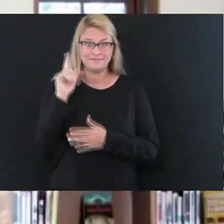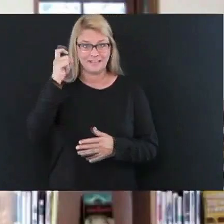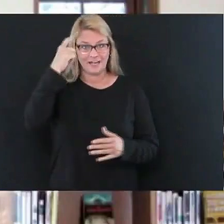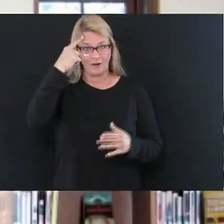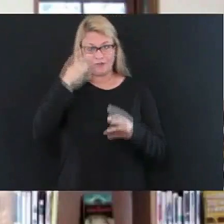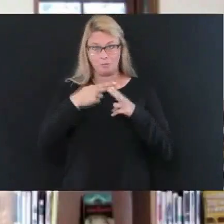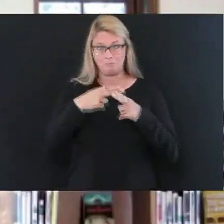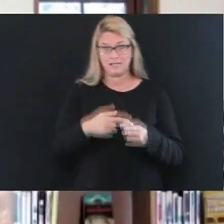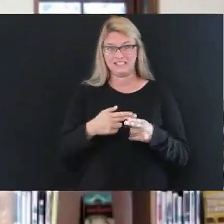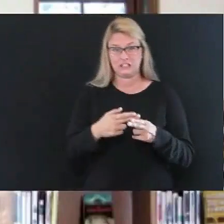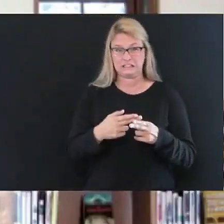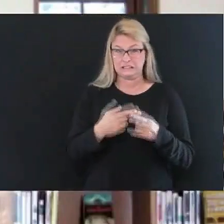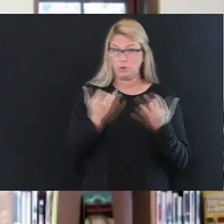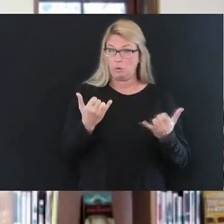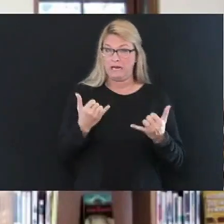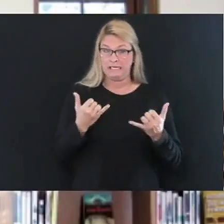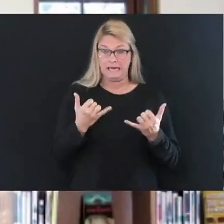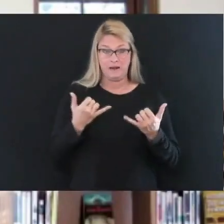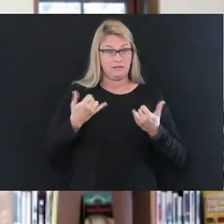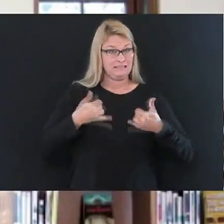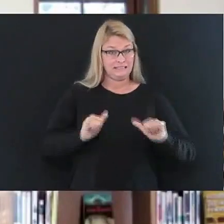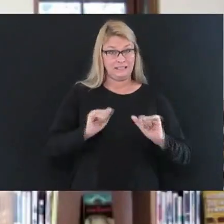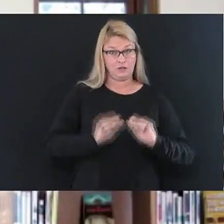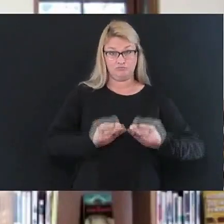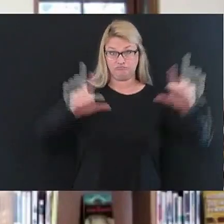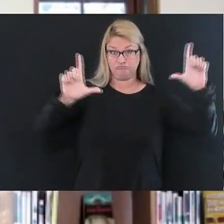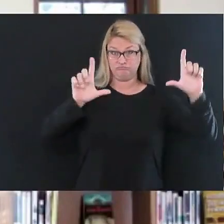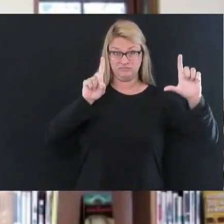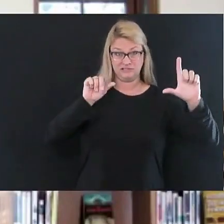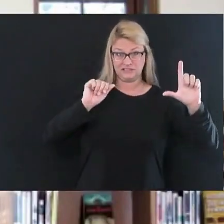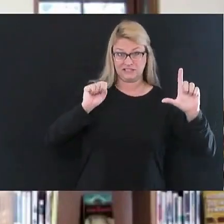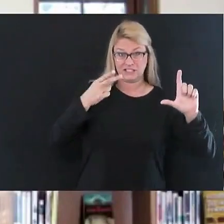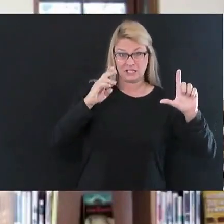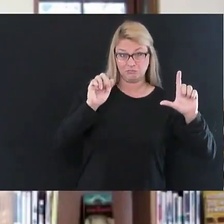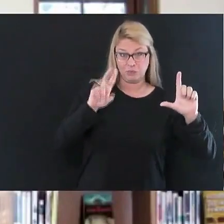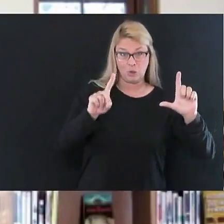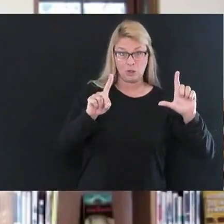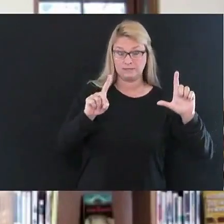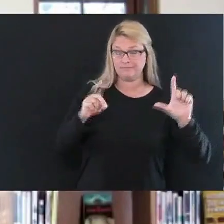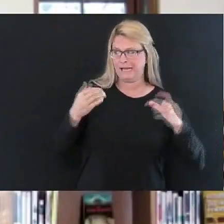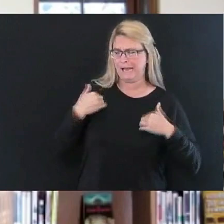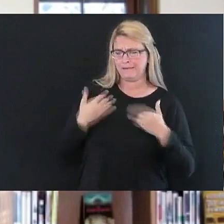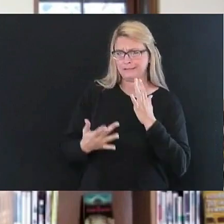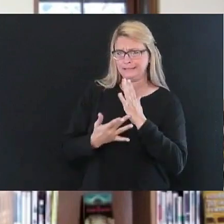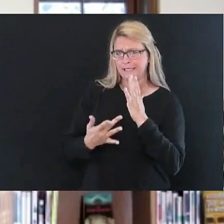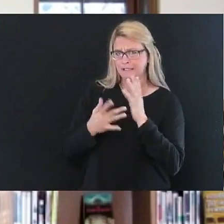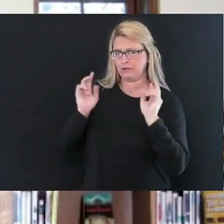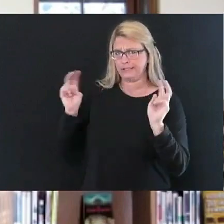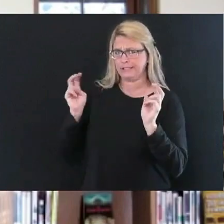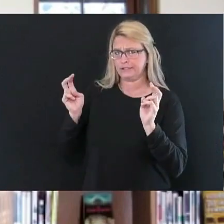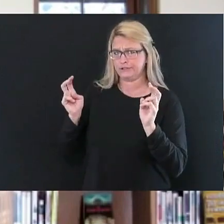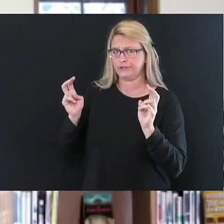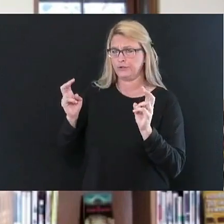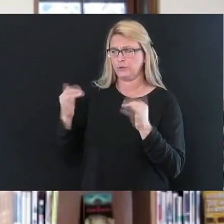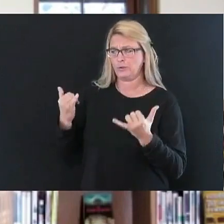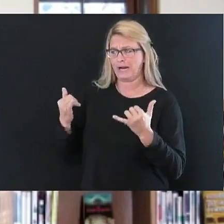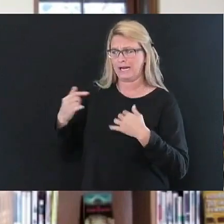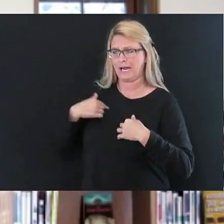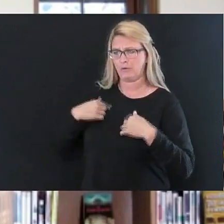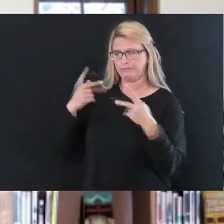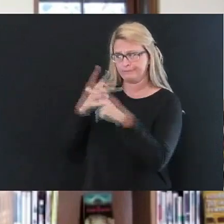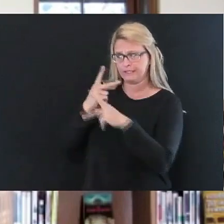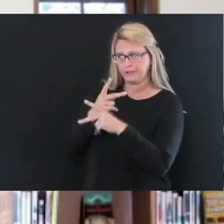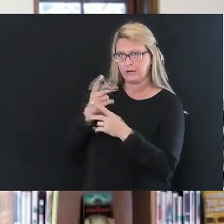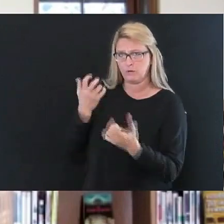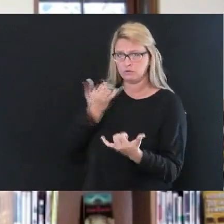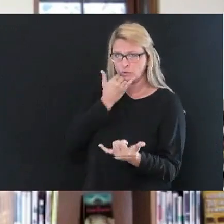delay in our dashboard today. There was a problem updating some of our data, so they're looking at that manually right now.